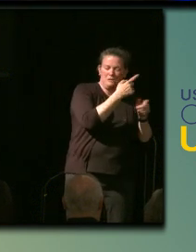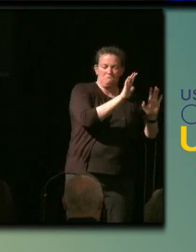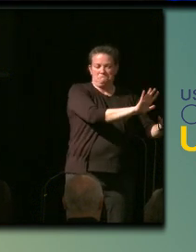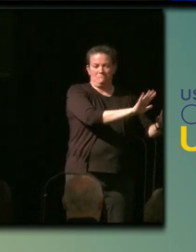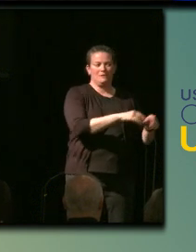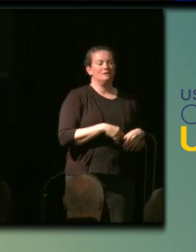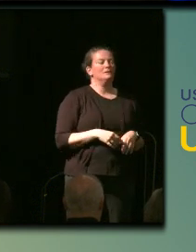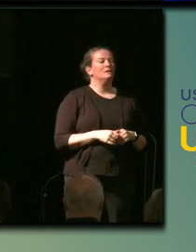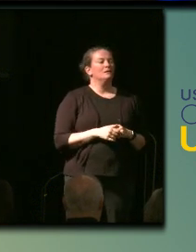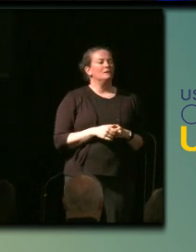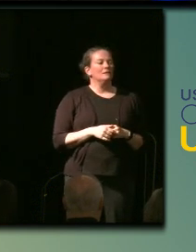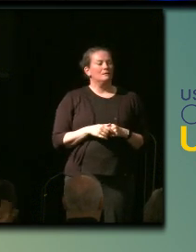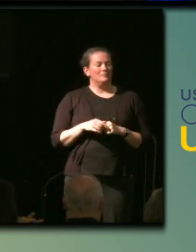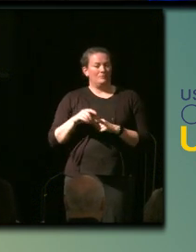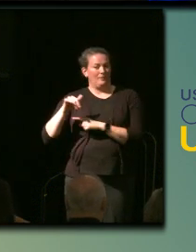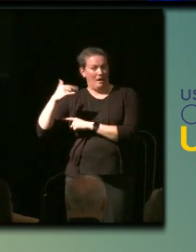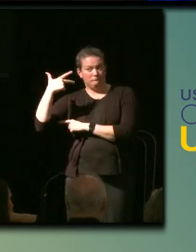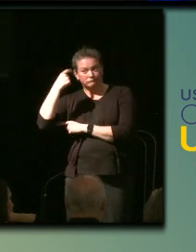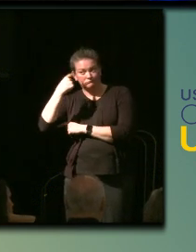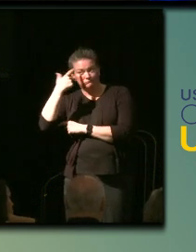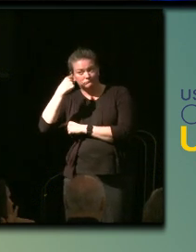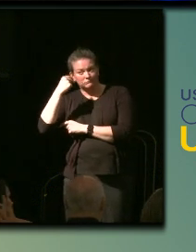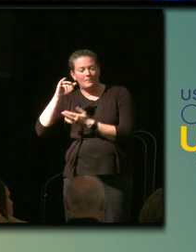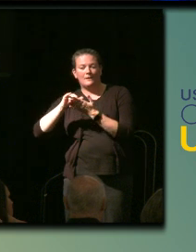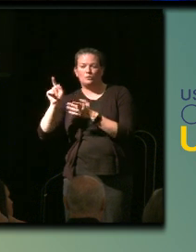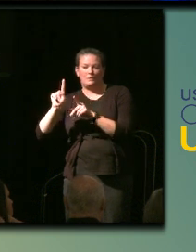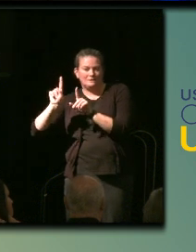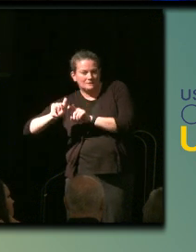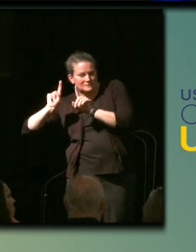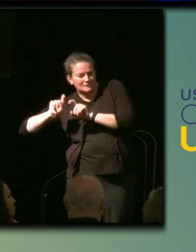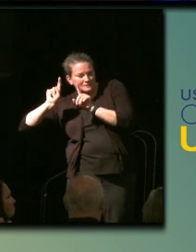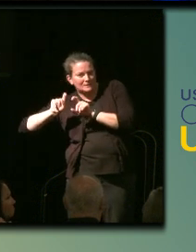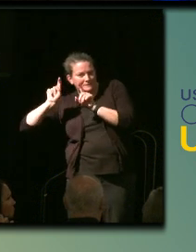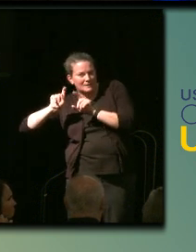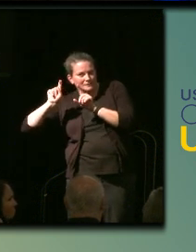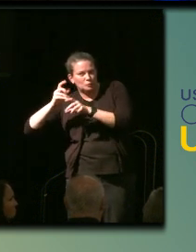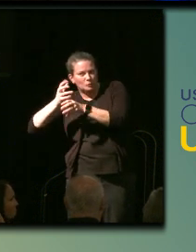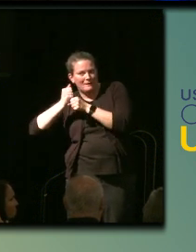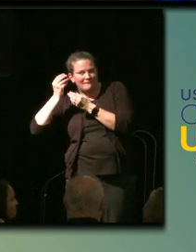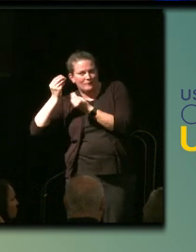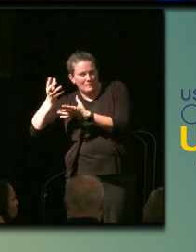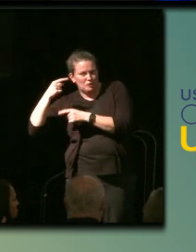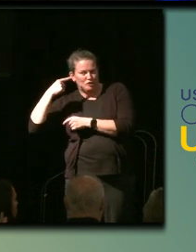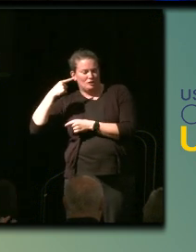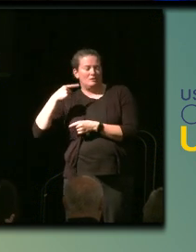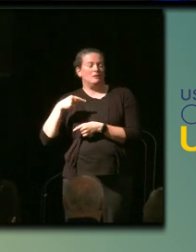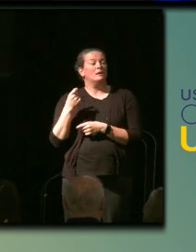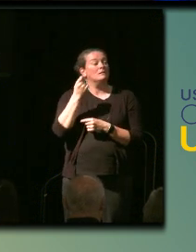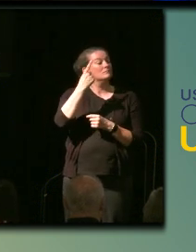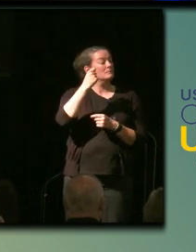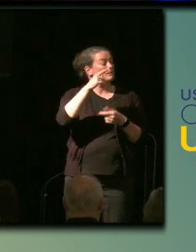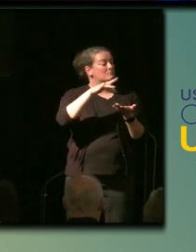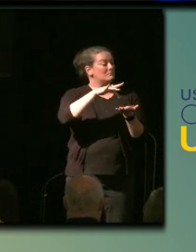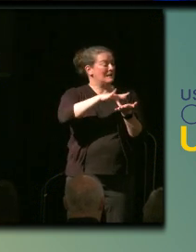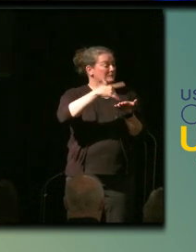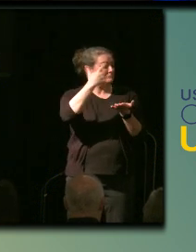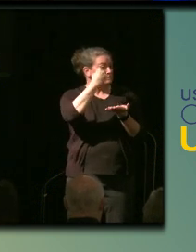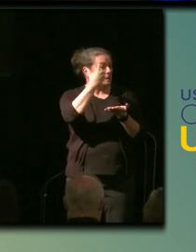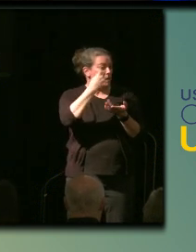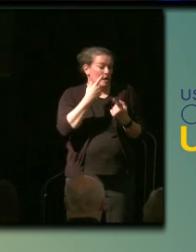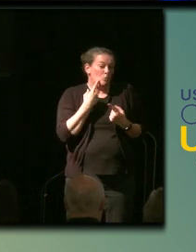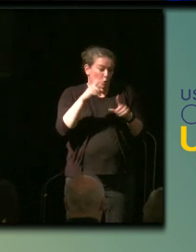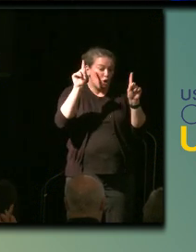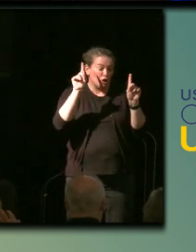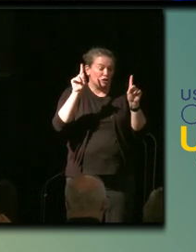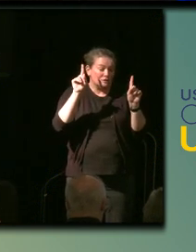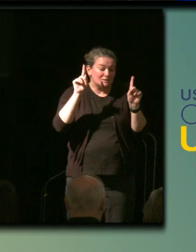tests that get us to the clinical endpoints. So while the drug works in all of those patients, it's really just about whether the data